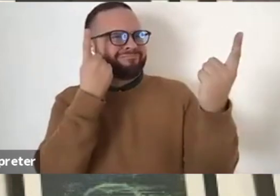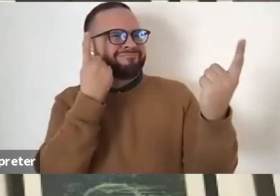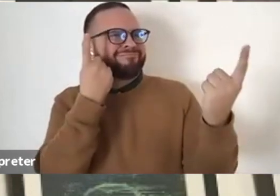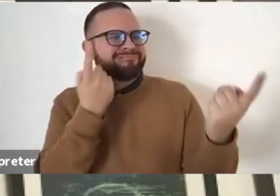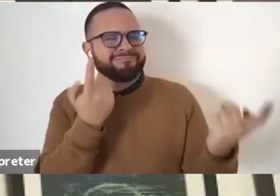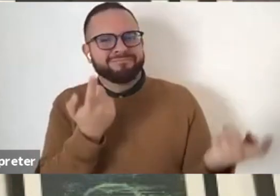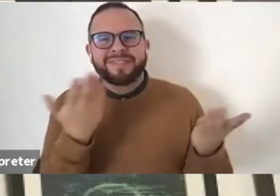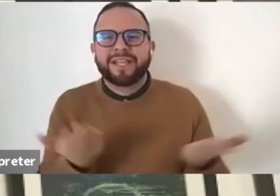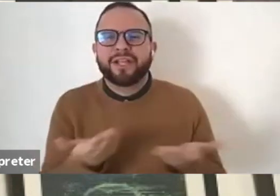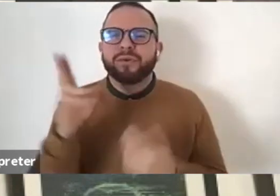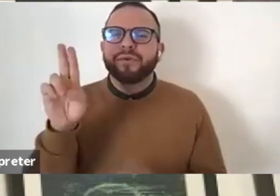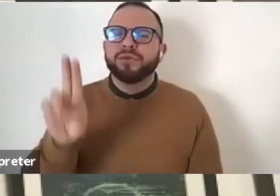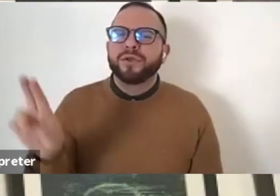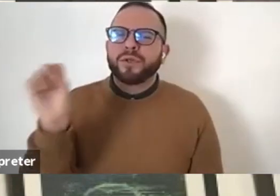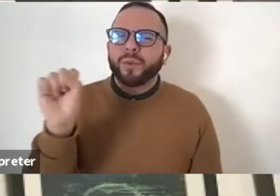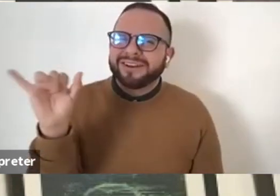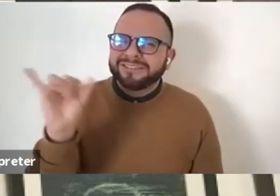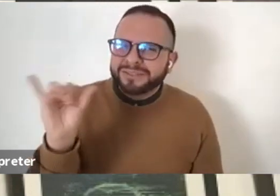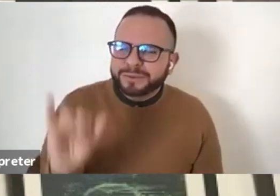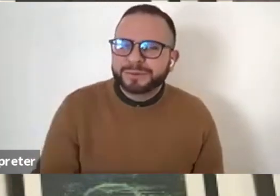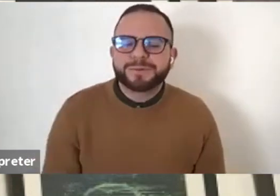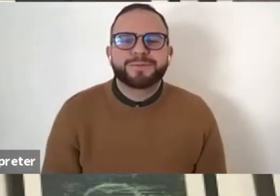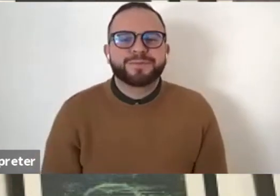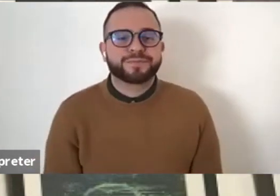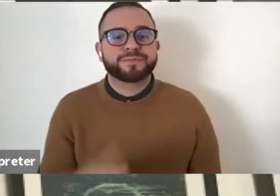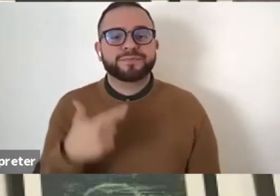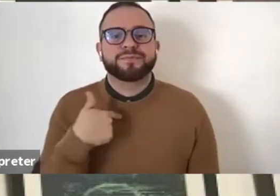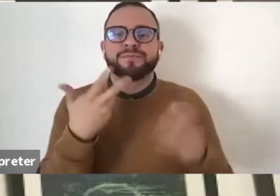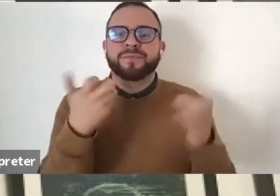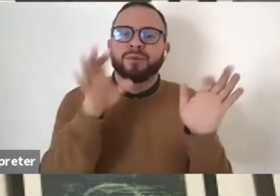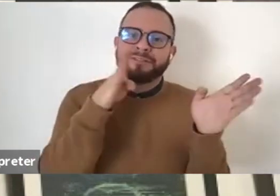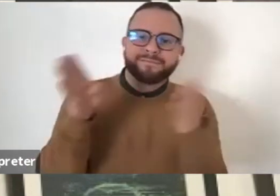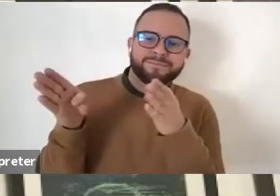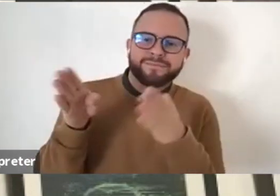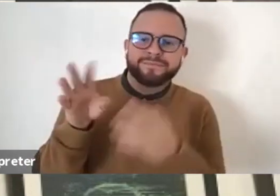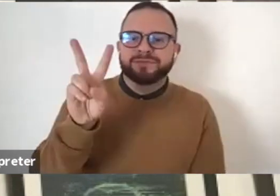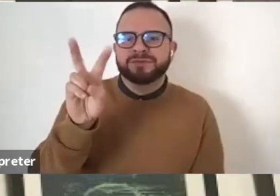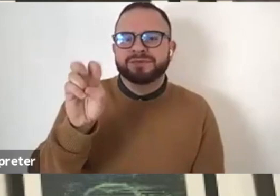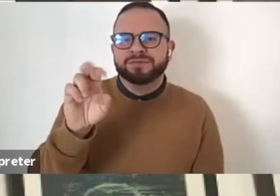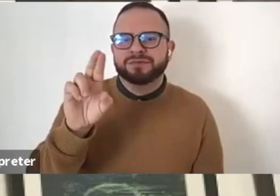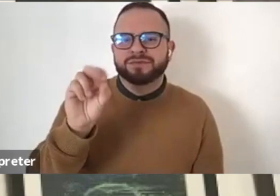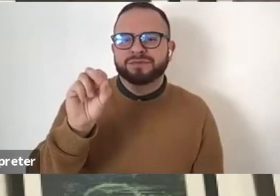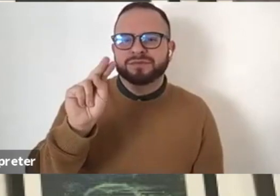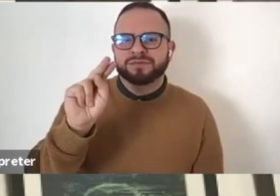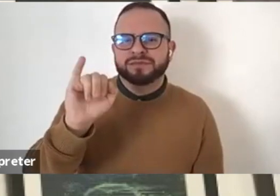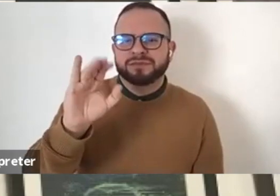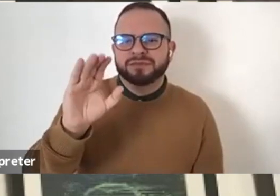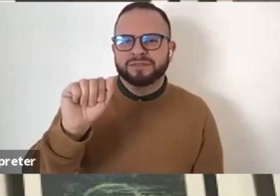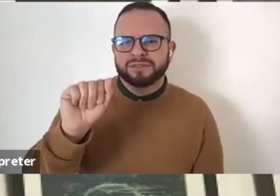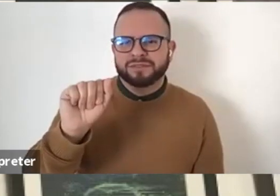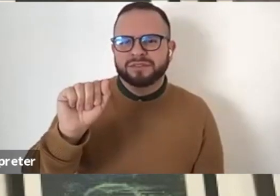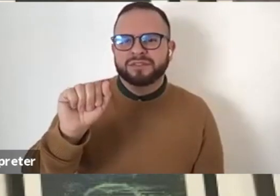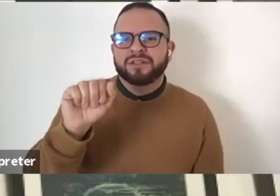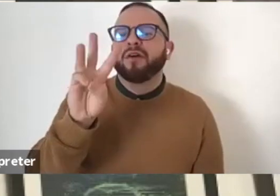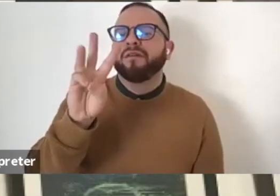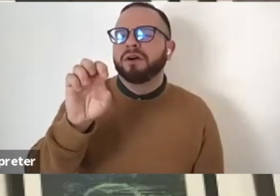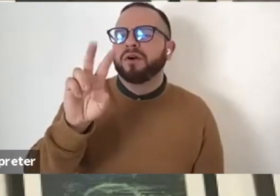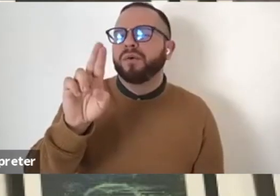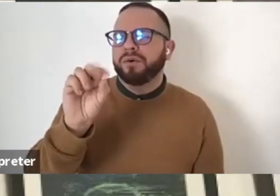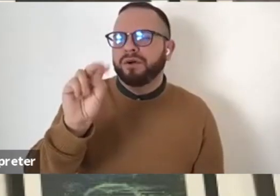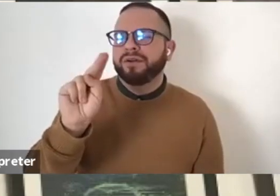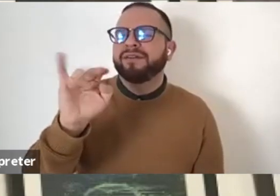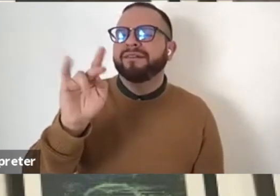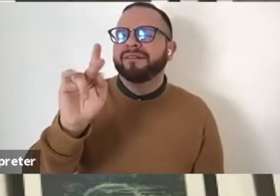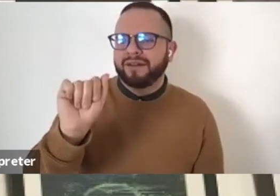I want to turn to Veronika first because, you have a very accomplished career working in film